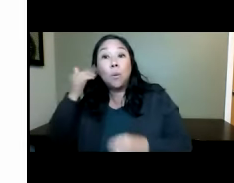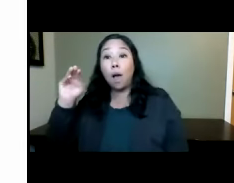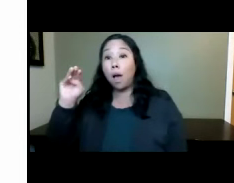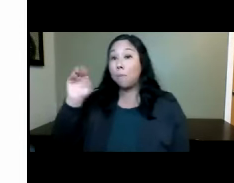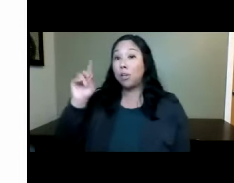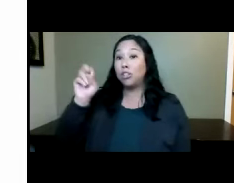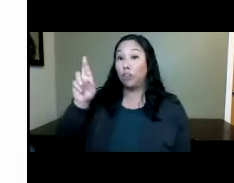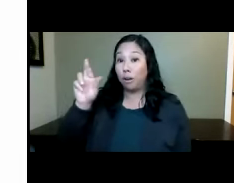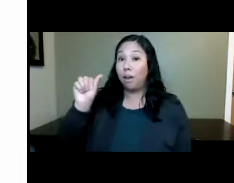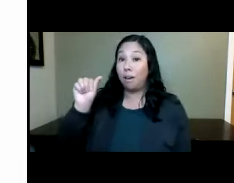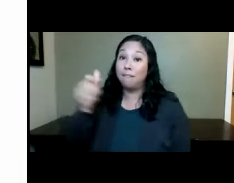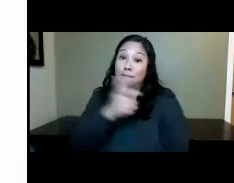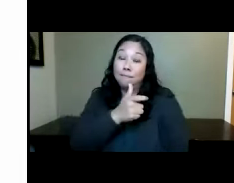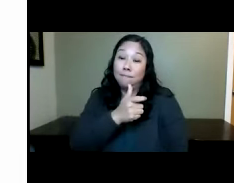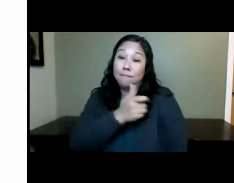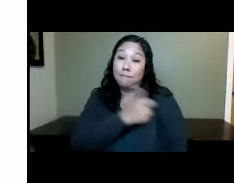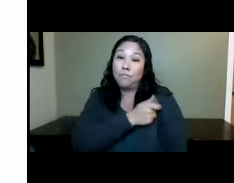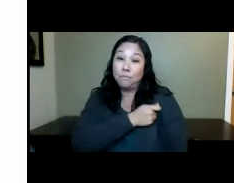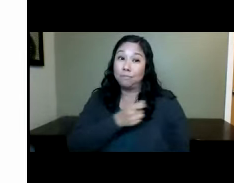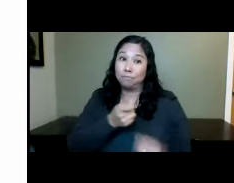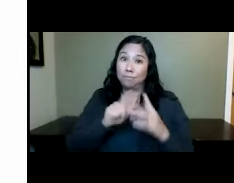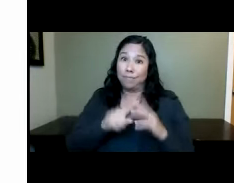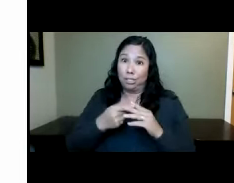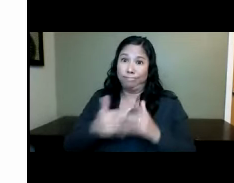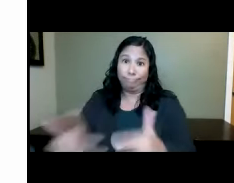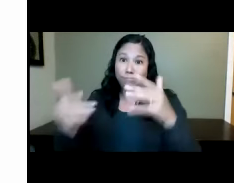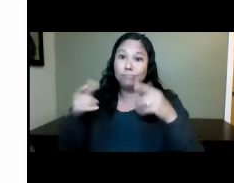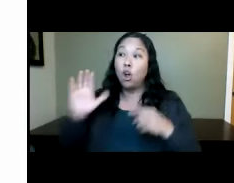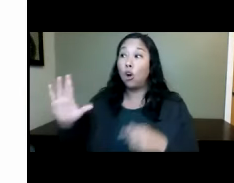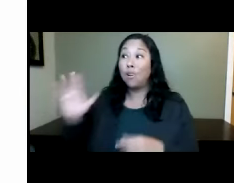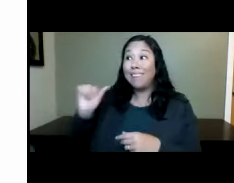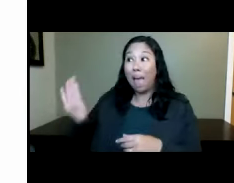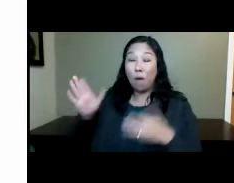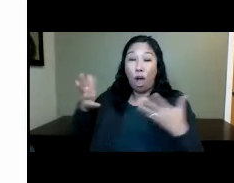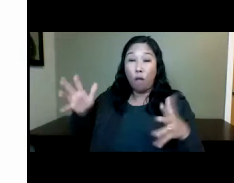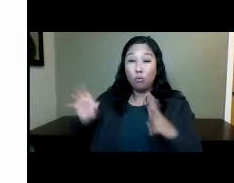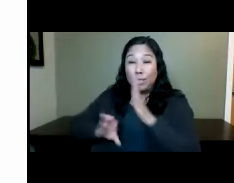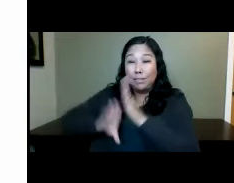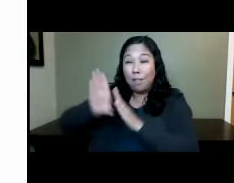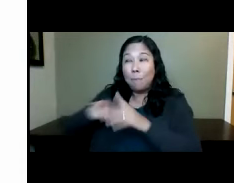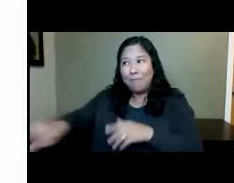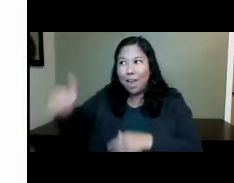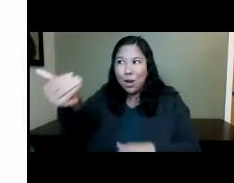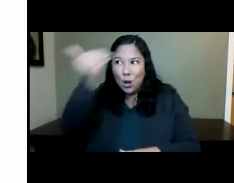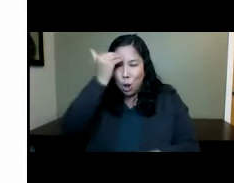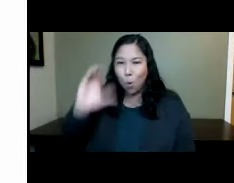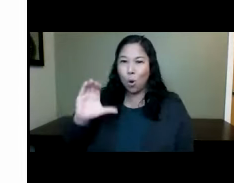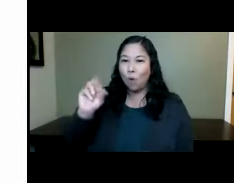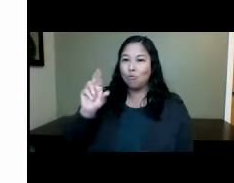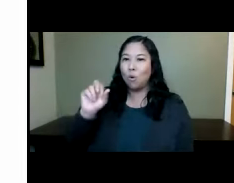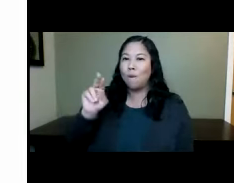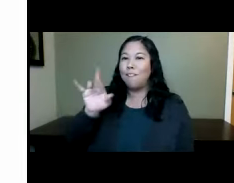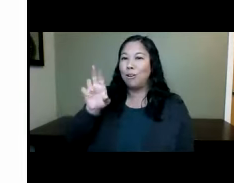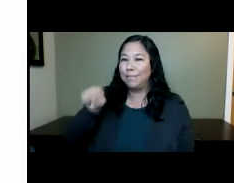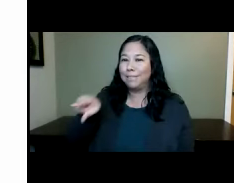a rapid start, because her lab was on top of it. They know coronaviruses, and they were able to get things moving